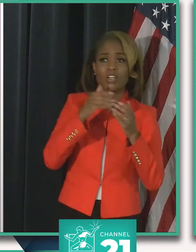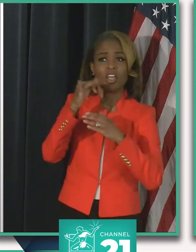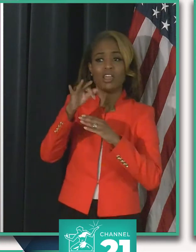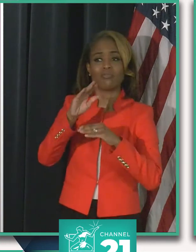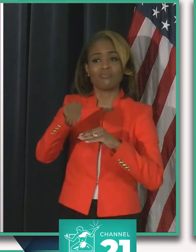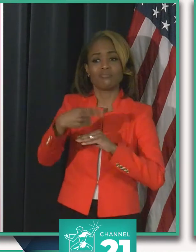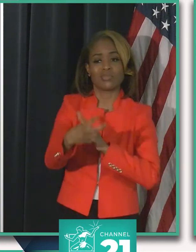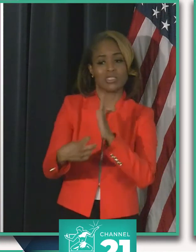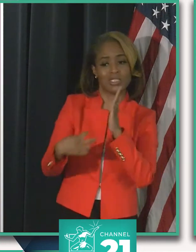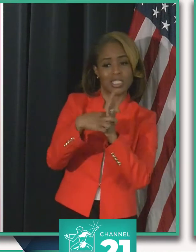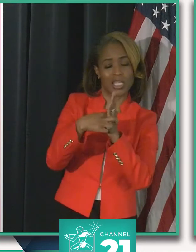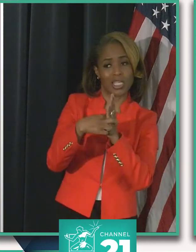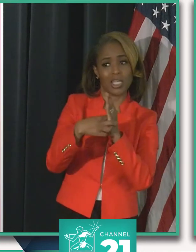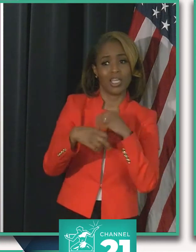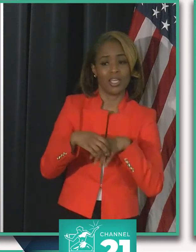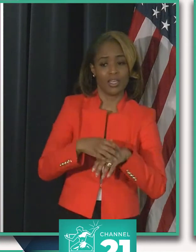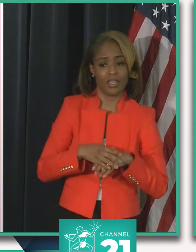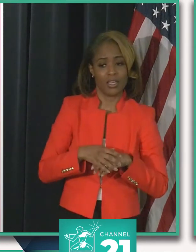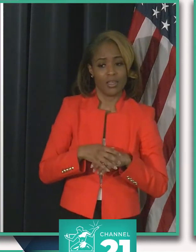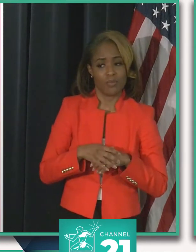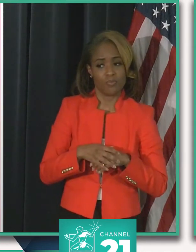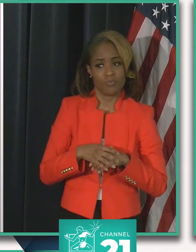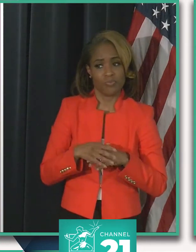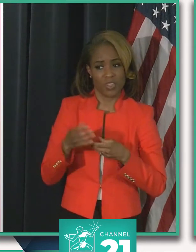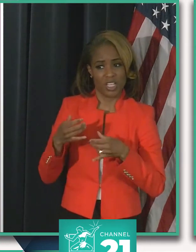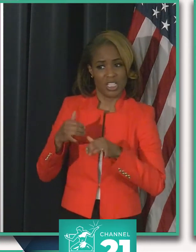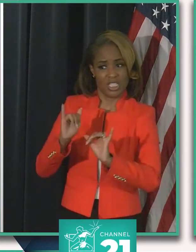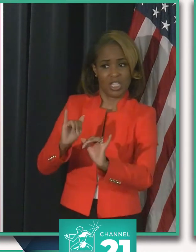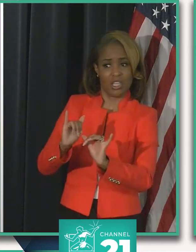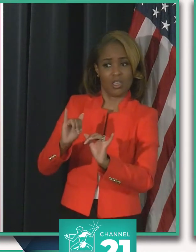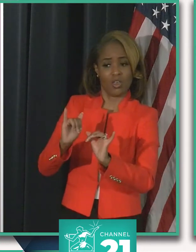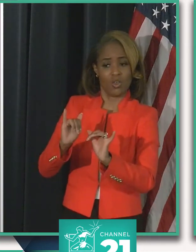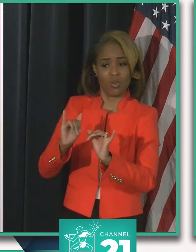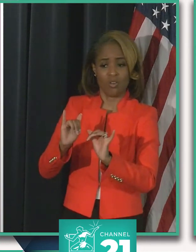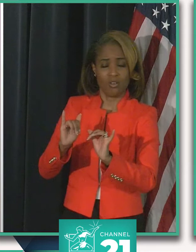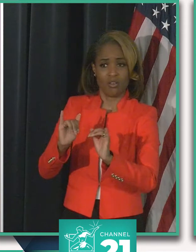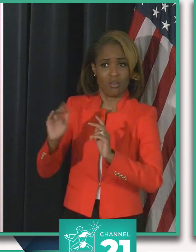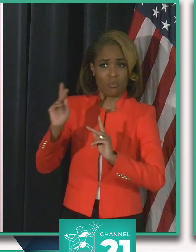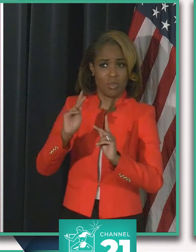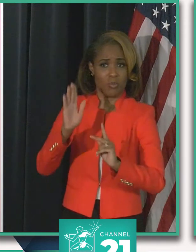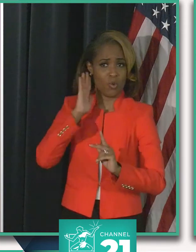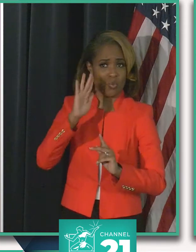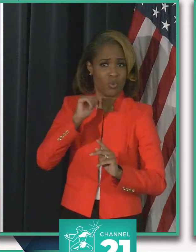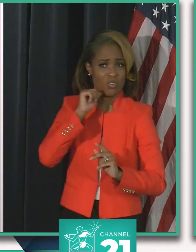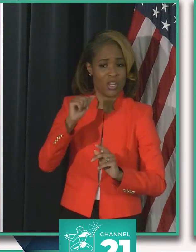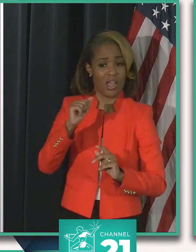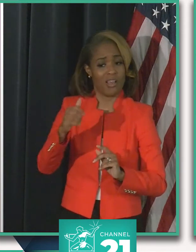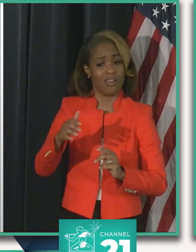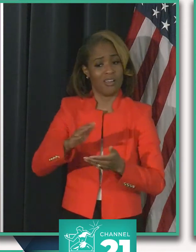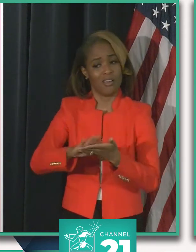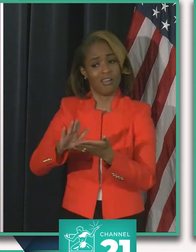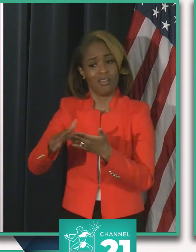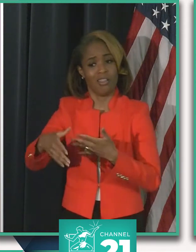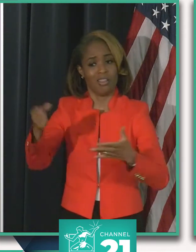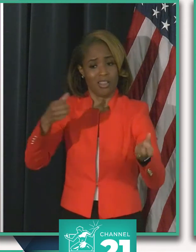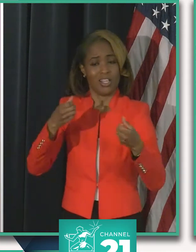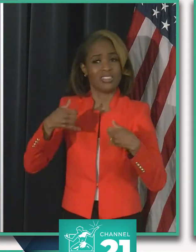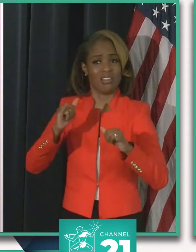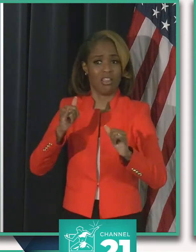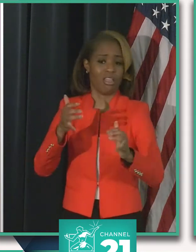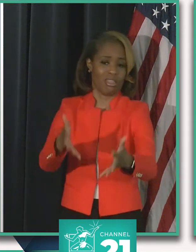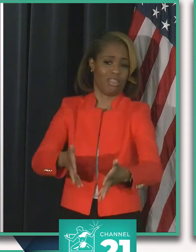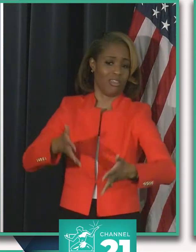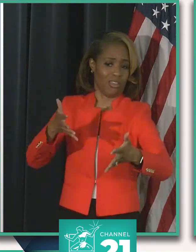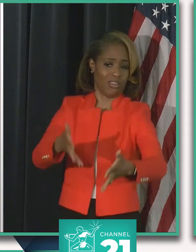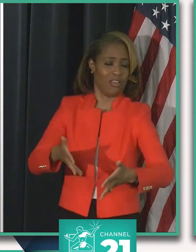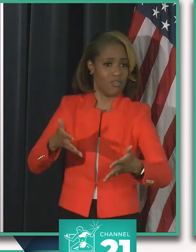merchandise on the bug, it's still to the point they're not going to put it back and leave. They're going to still leave it out.